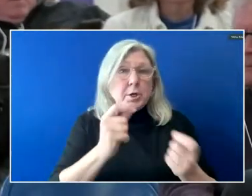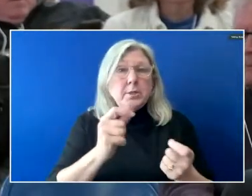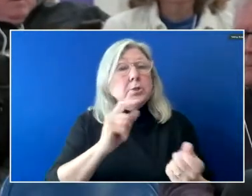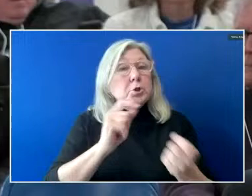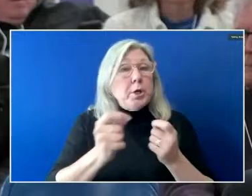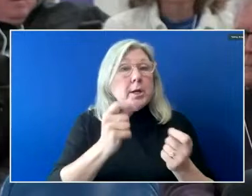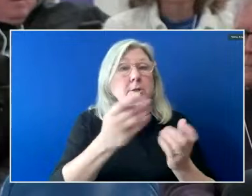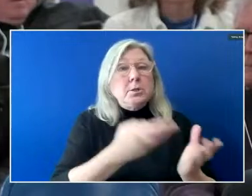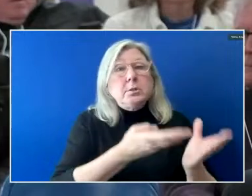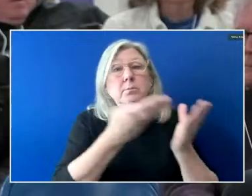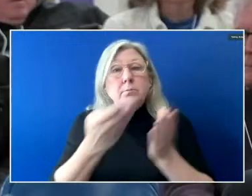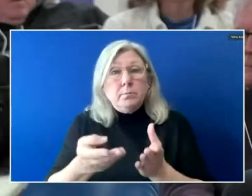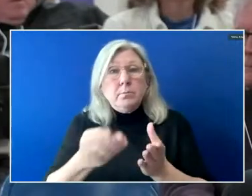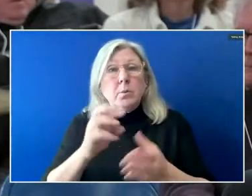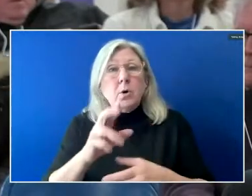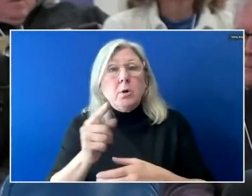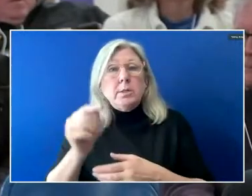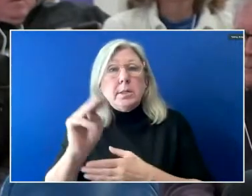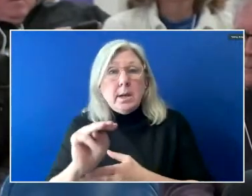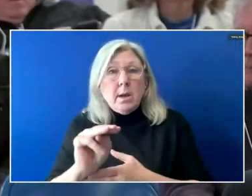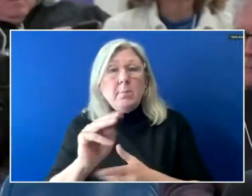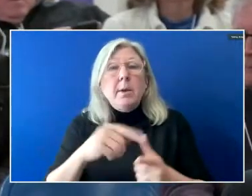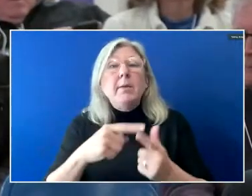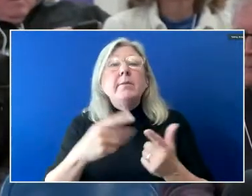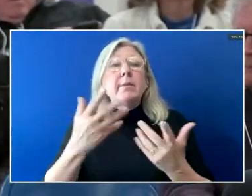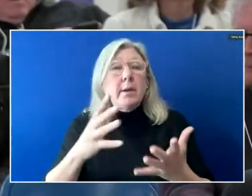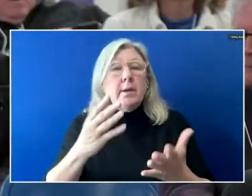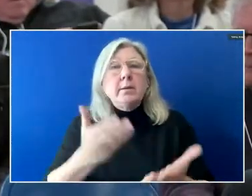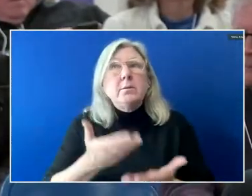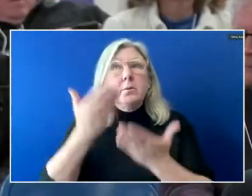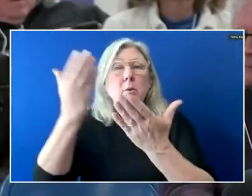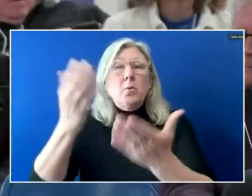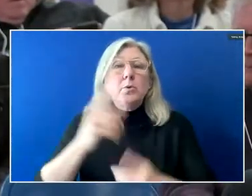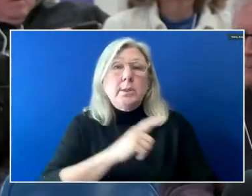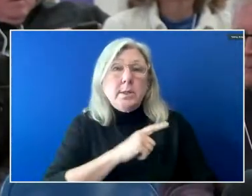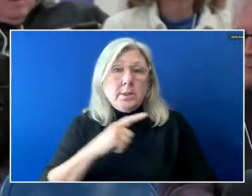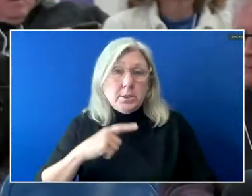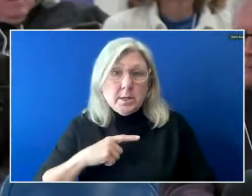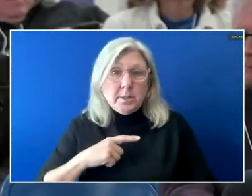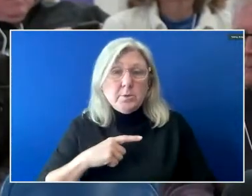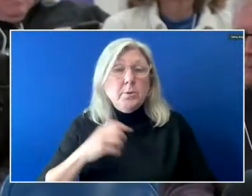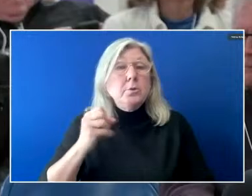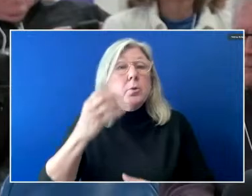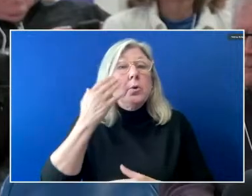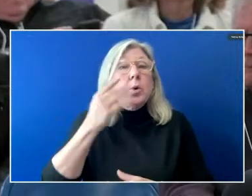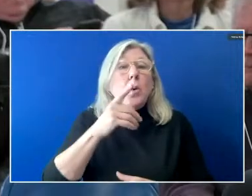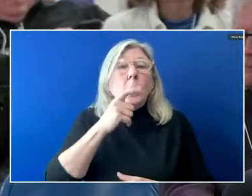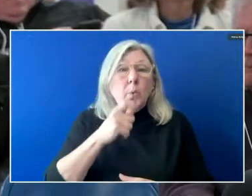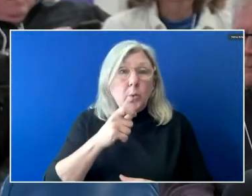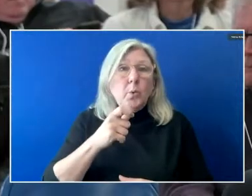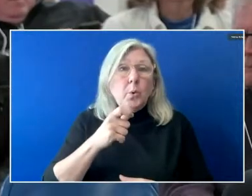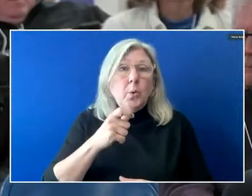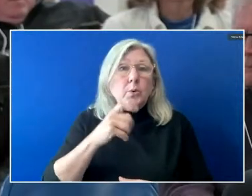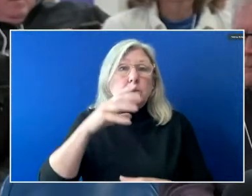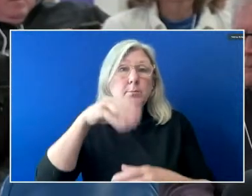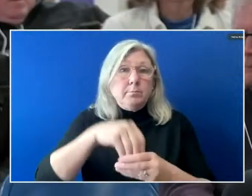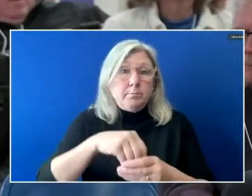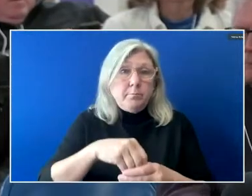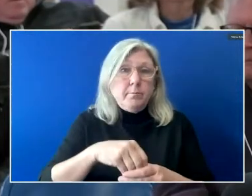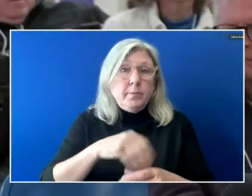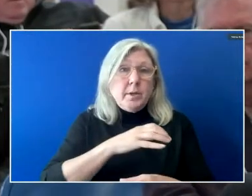RTM and then eventually have to go to the legislature um just so you know who the on the who's on the charter revision commission